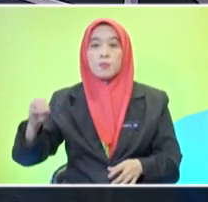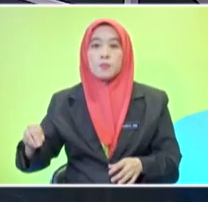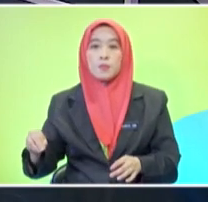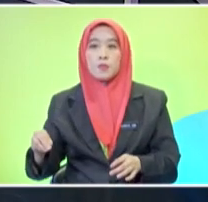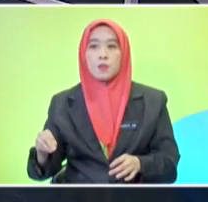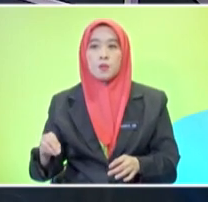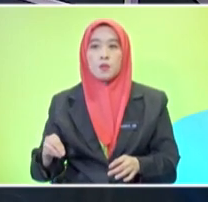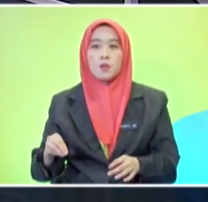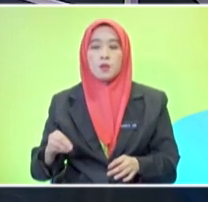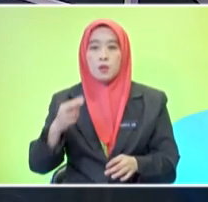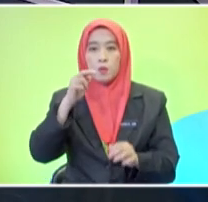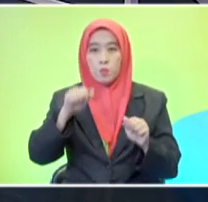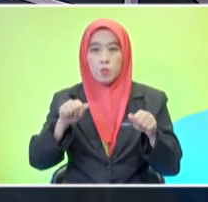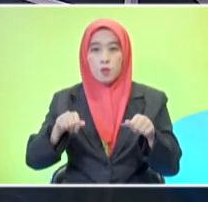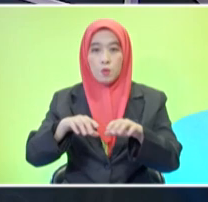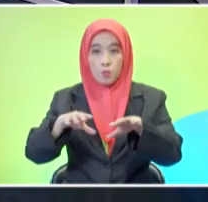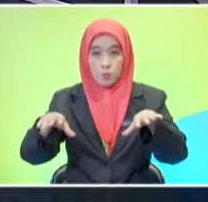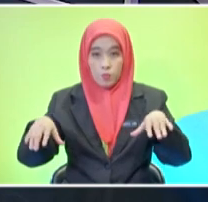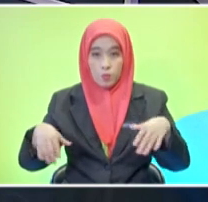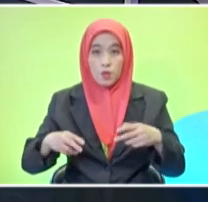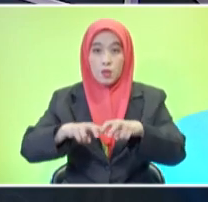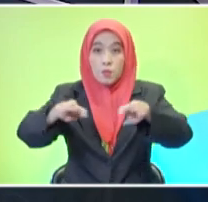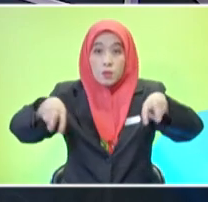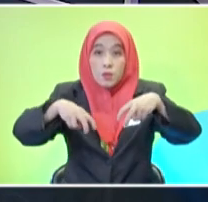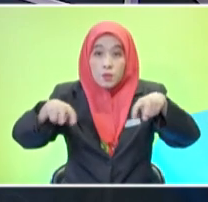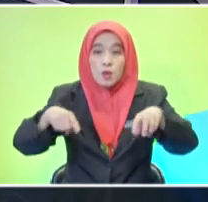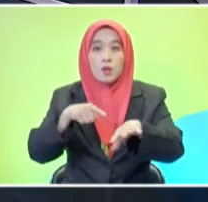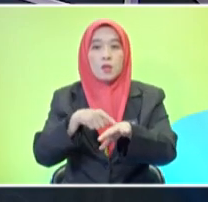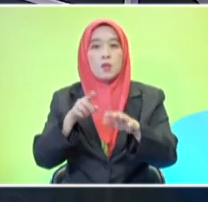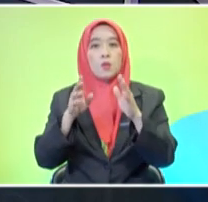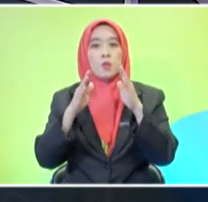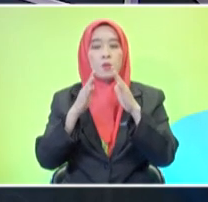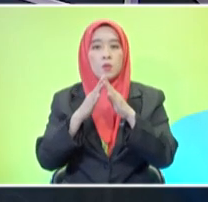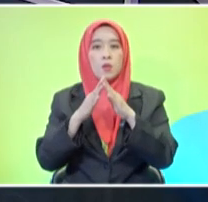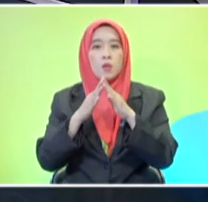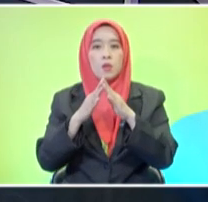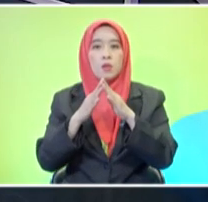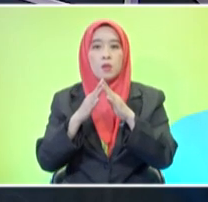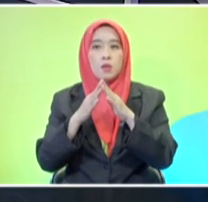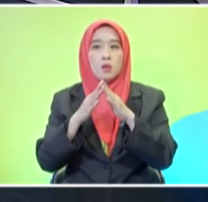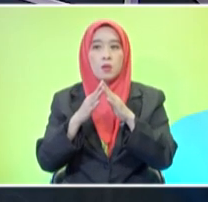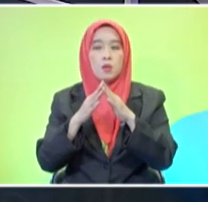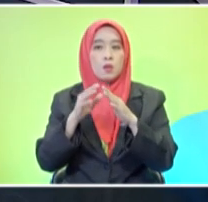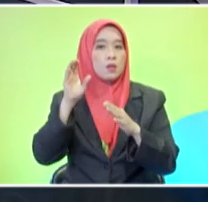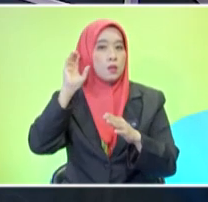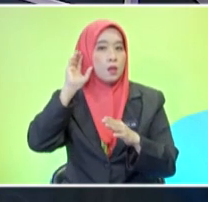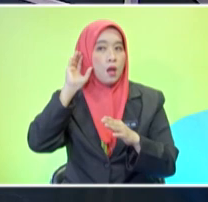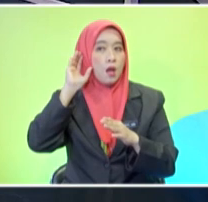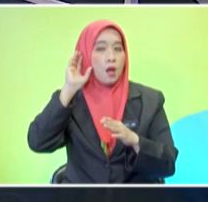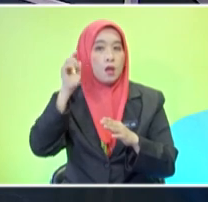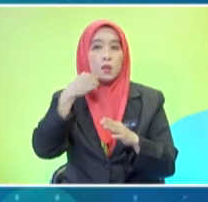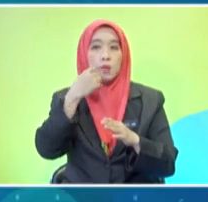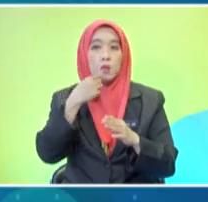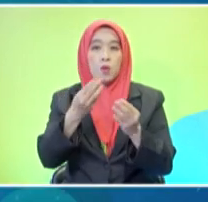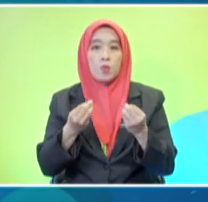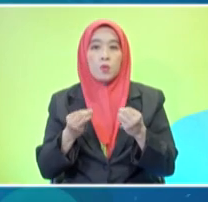this experiment at home, and they faced some difficulties. So let us hear from our students. Okay, so who wants to talk about